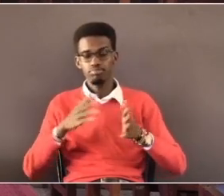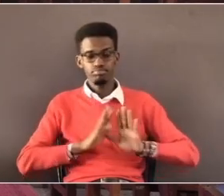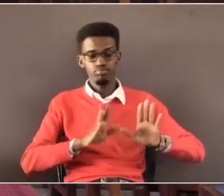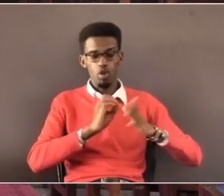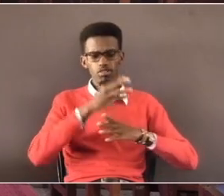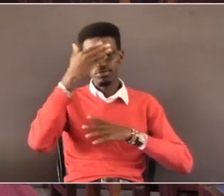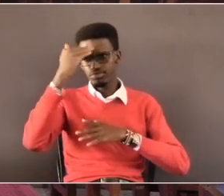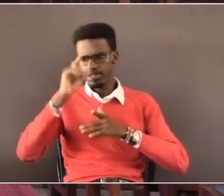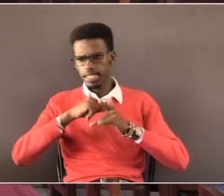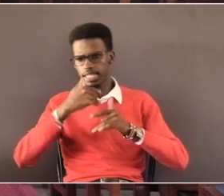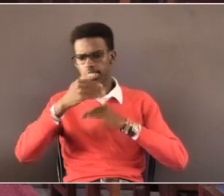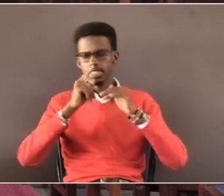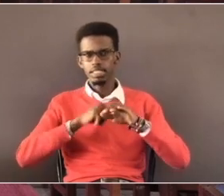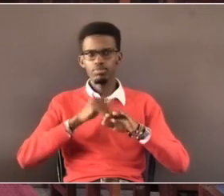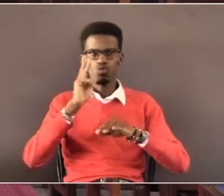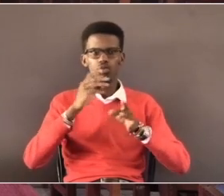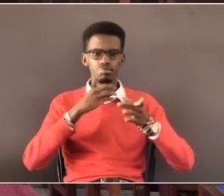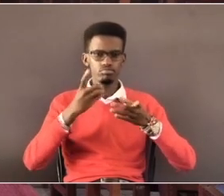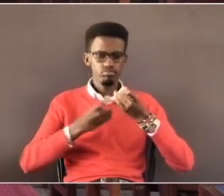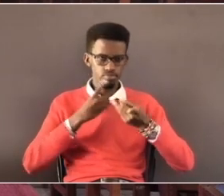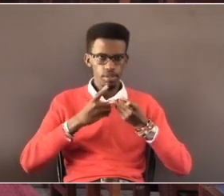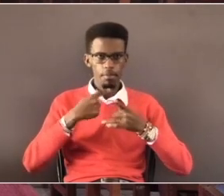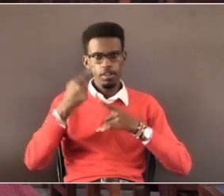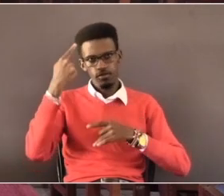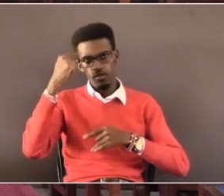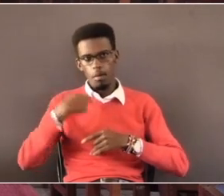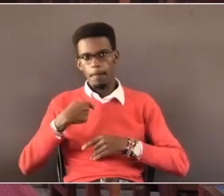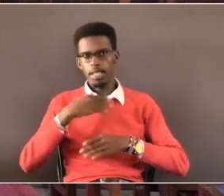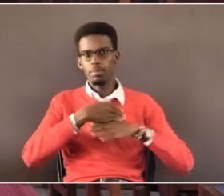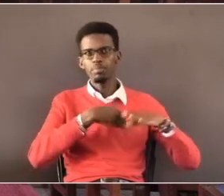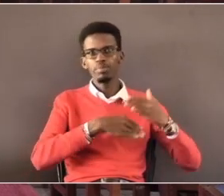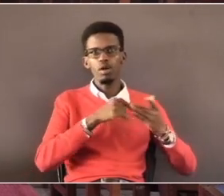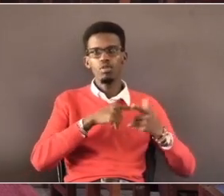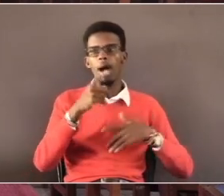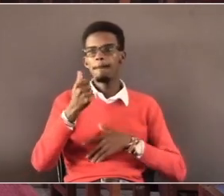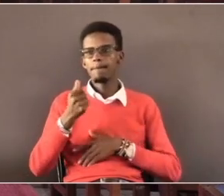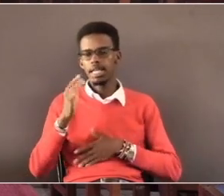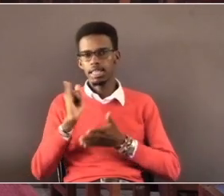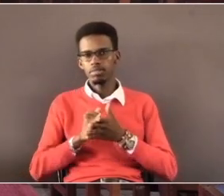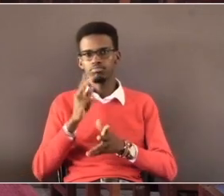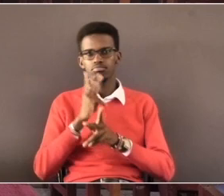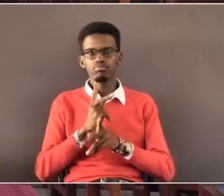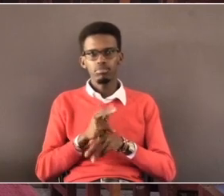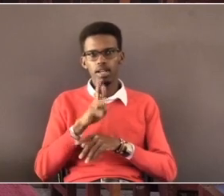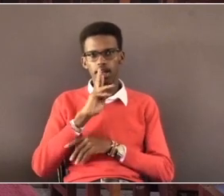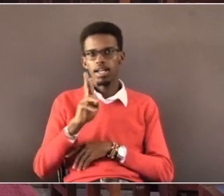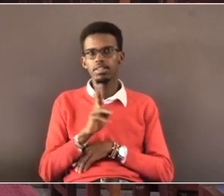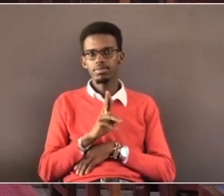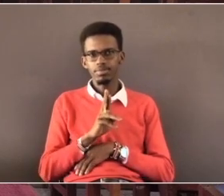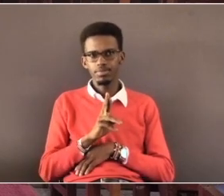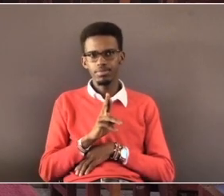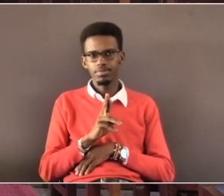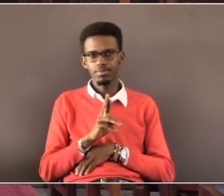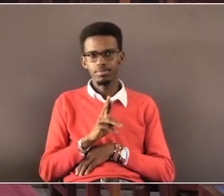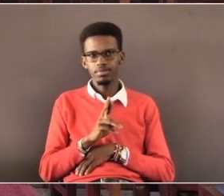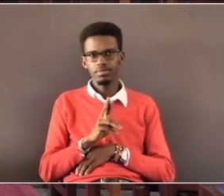hopefully in the other episodes, we'll talk about it. But for me, boundaries within financial management are